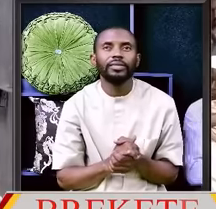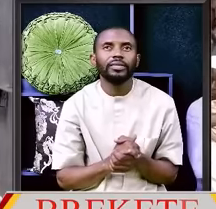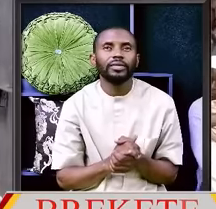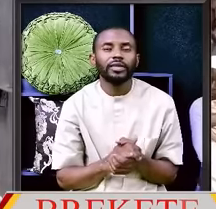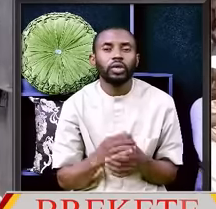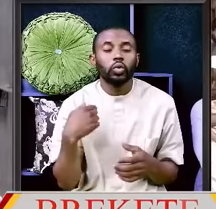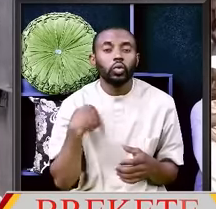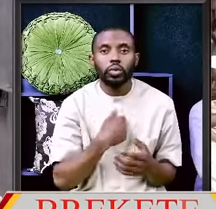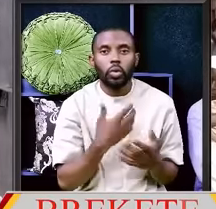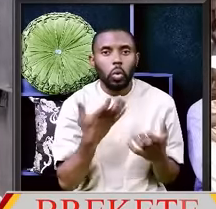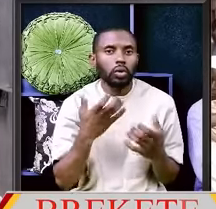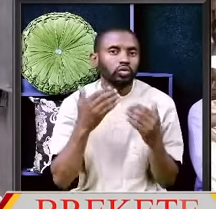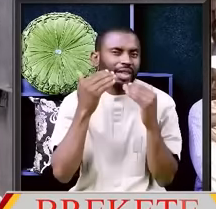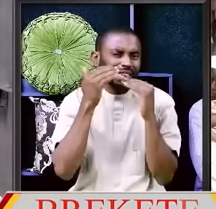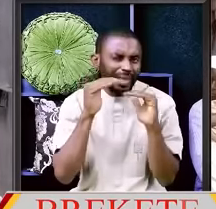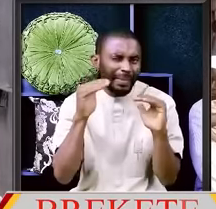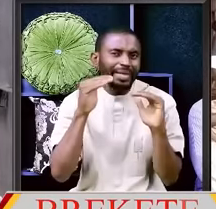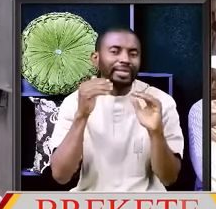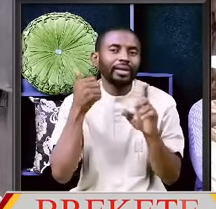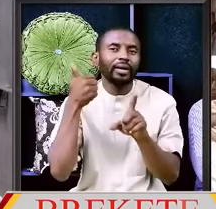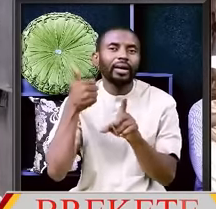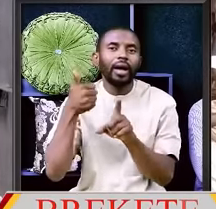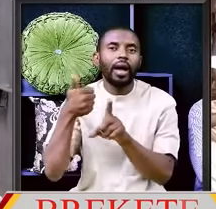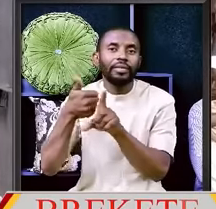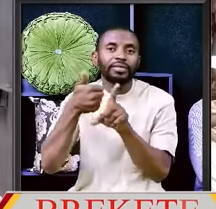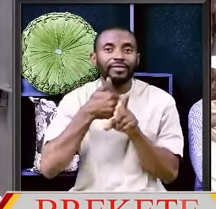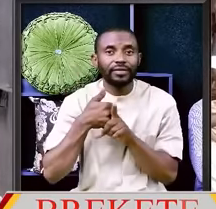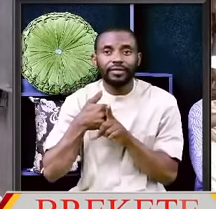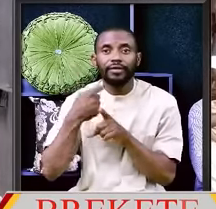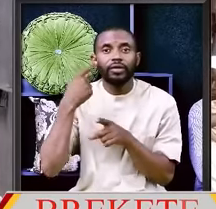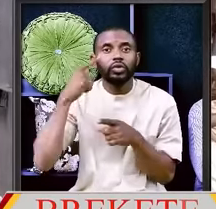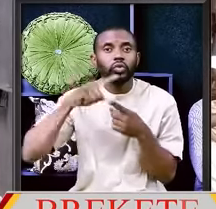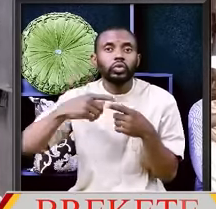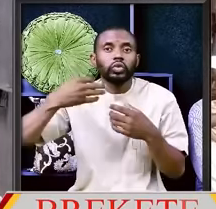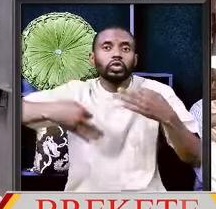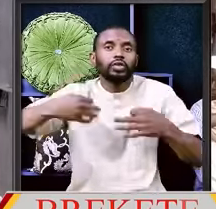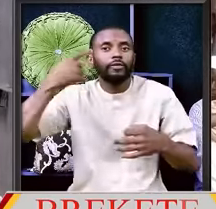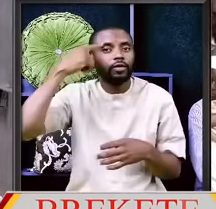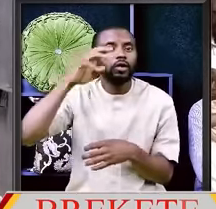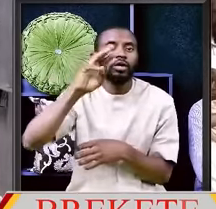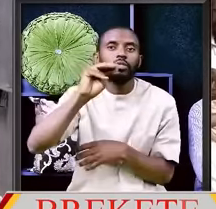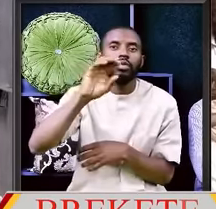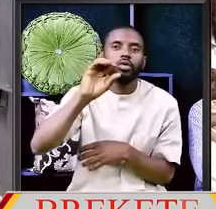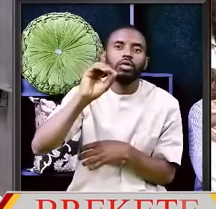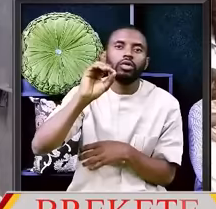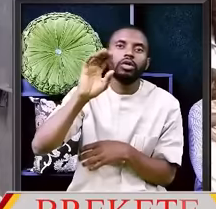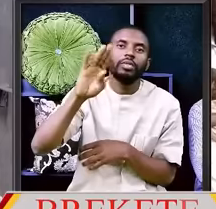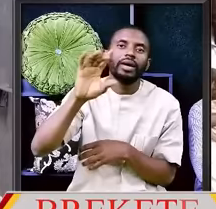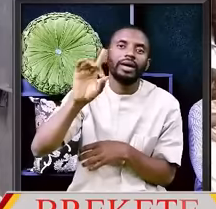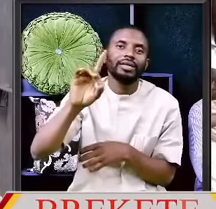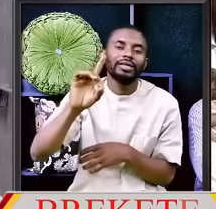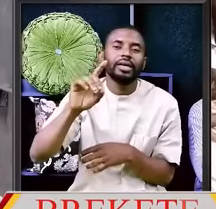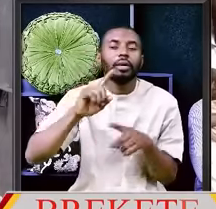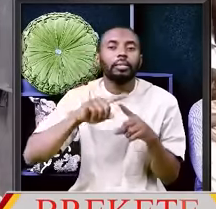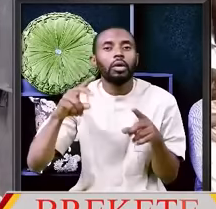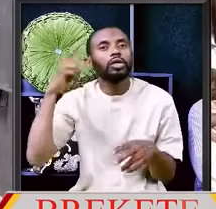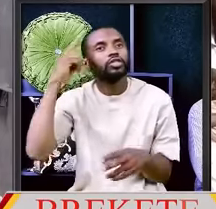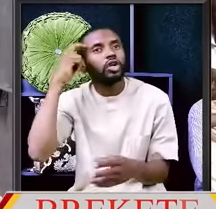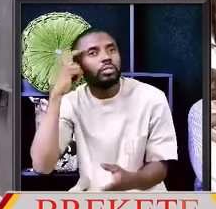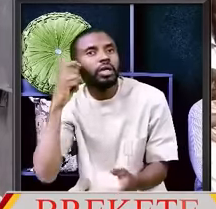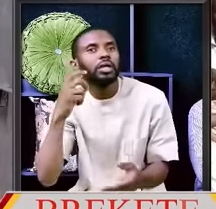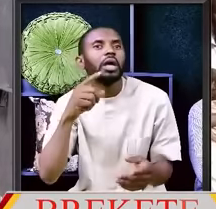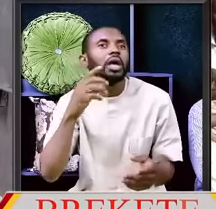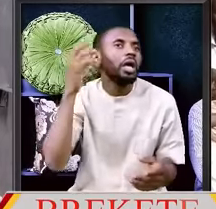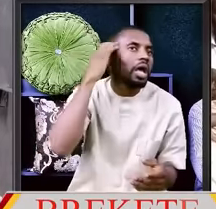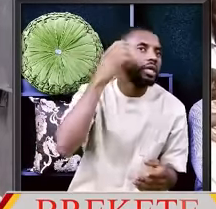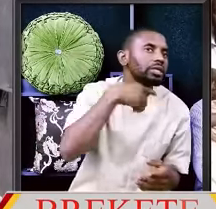Okay, sir. We go restrict ourselves to justice for Mohbad. Speculations, hearsay, okay, and the rest, we know they work with